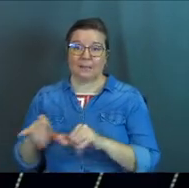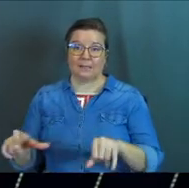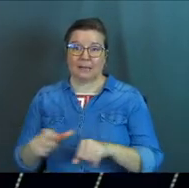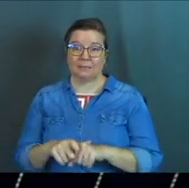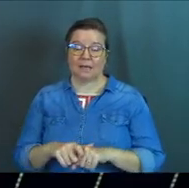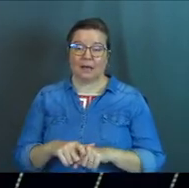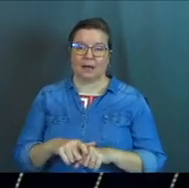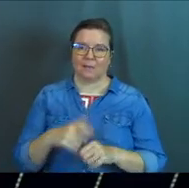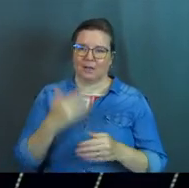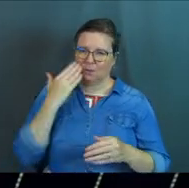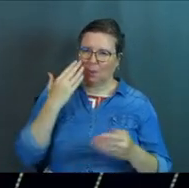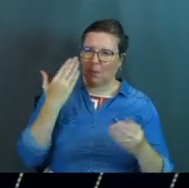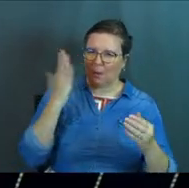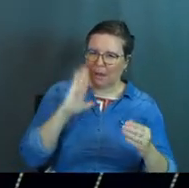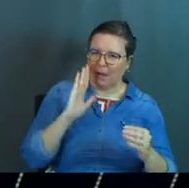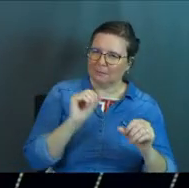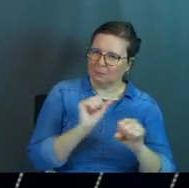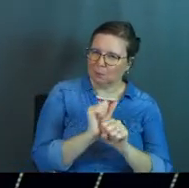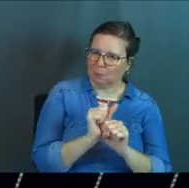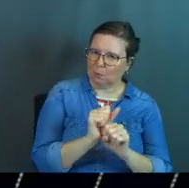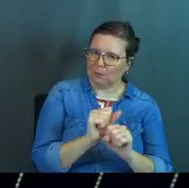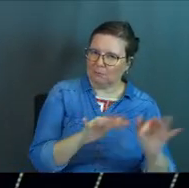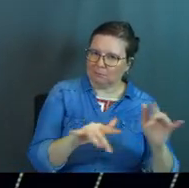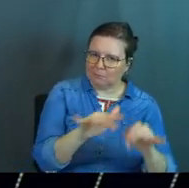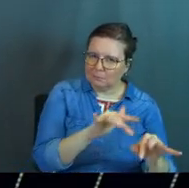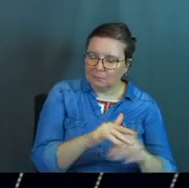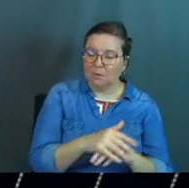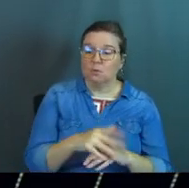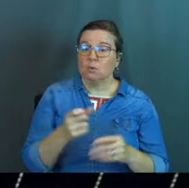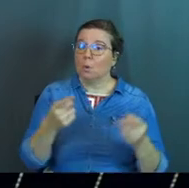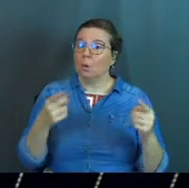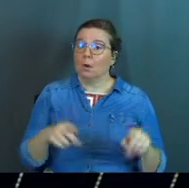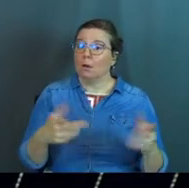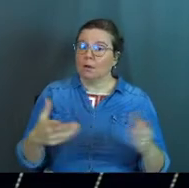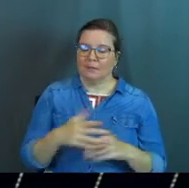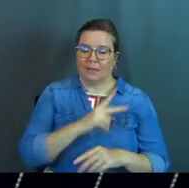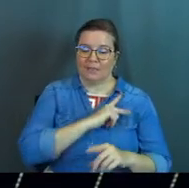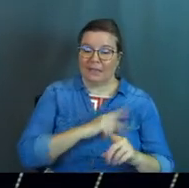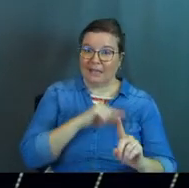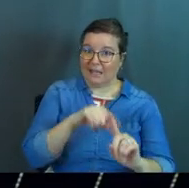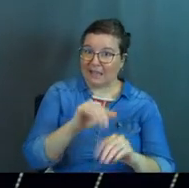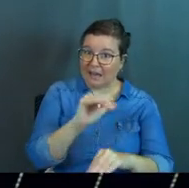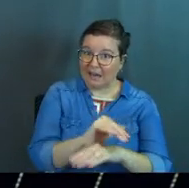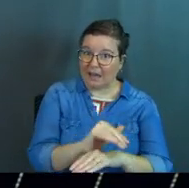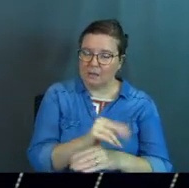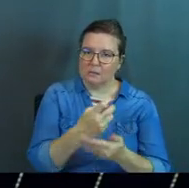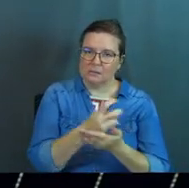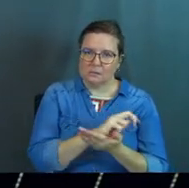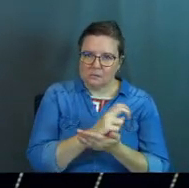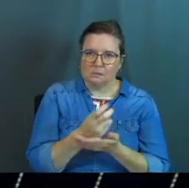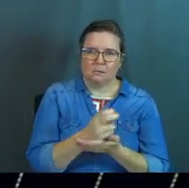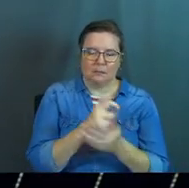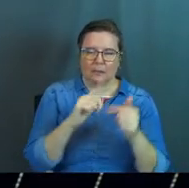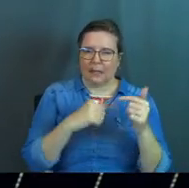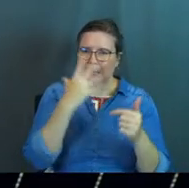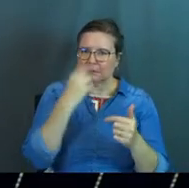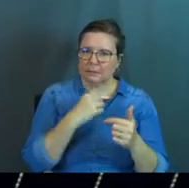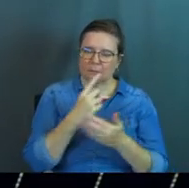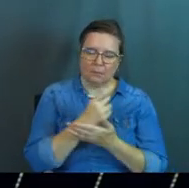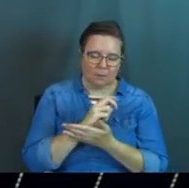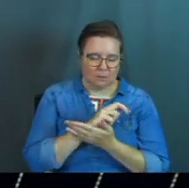is always in the coincidences. So the coincidence is the king that very night is having trouble sleeping.